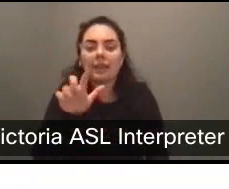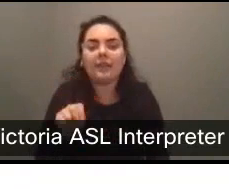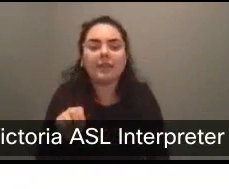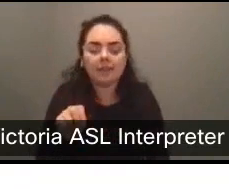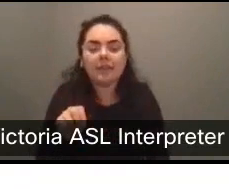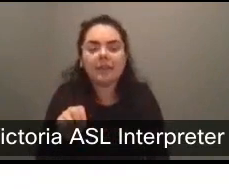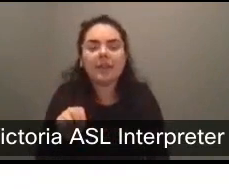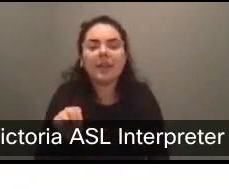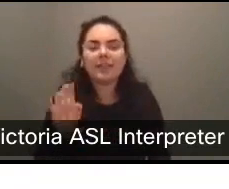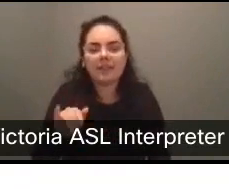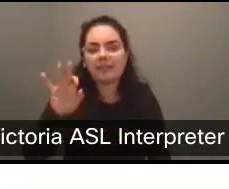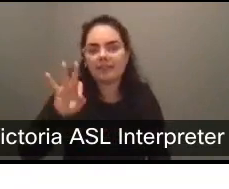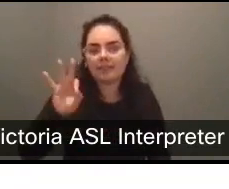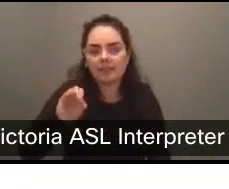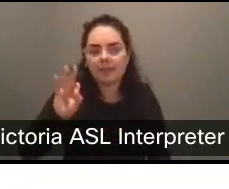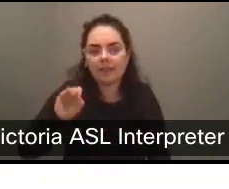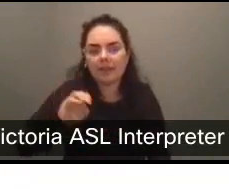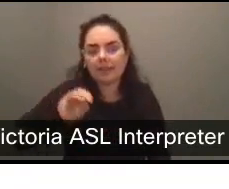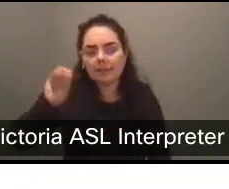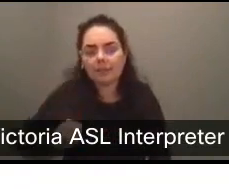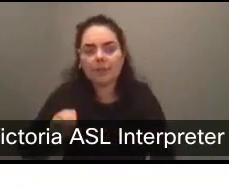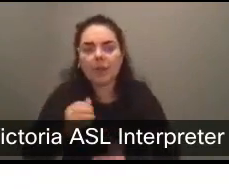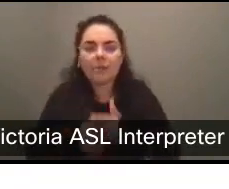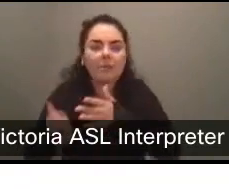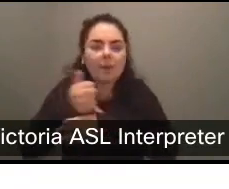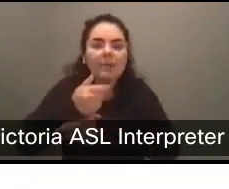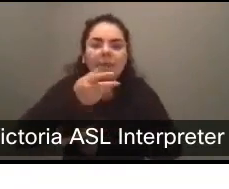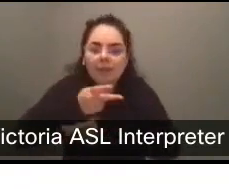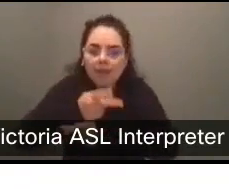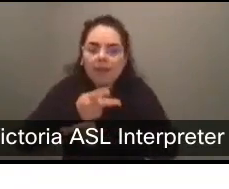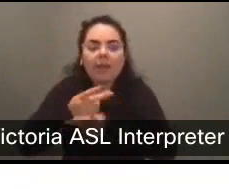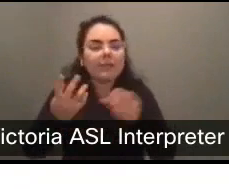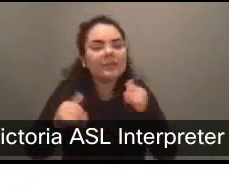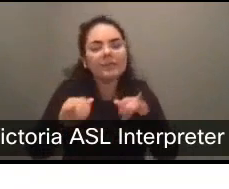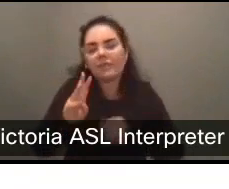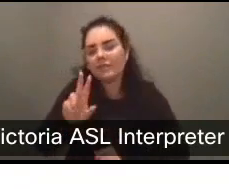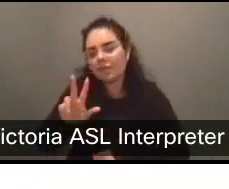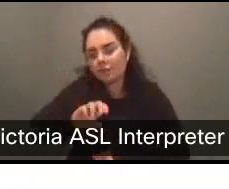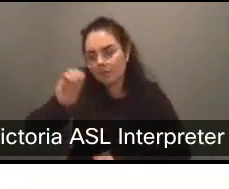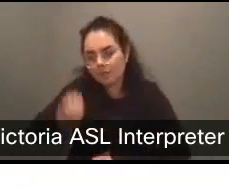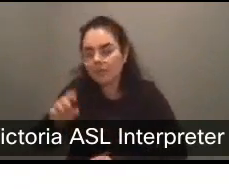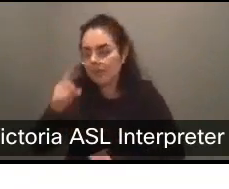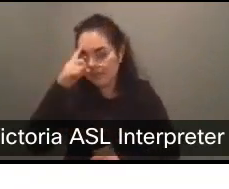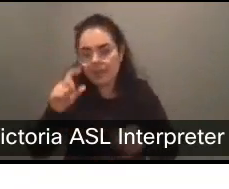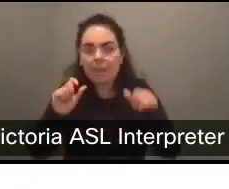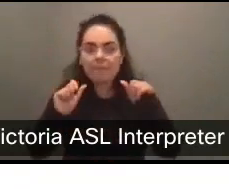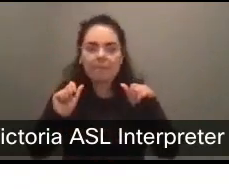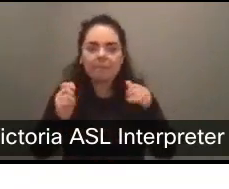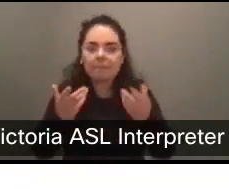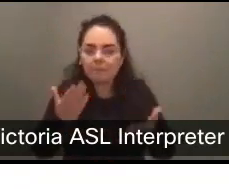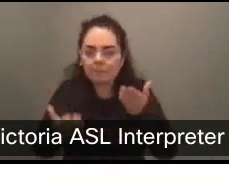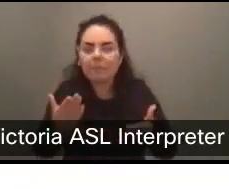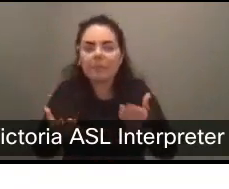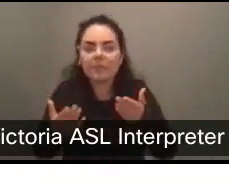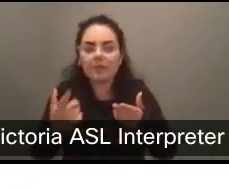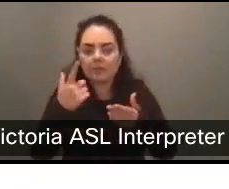around 90% on primary care, while it is 63%. I think it may have to do a lot from